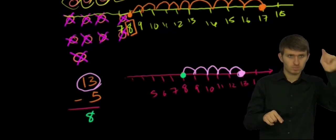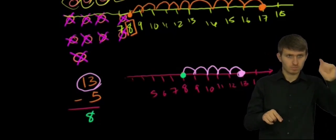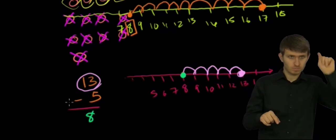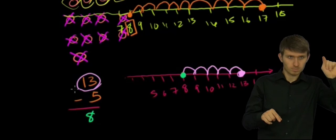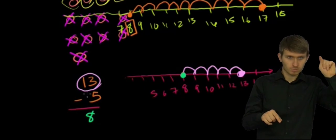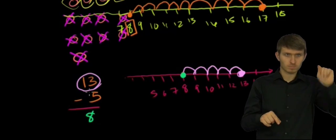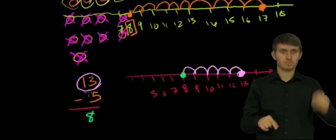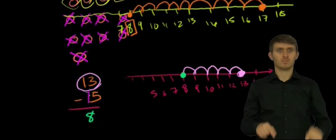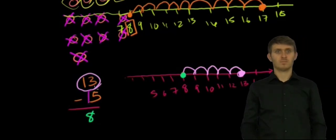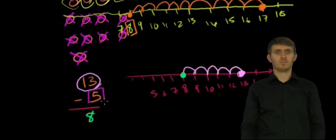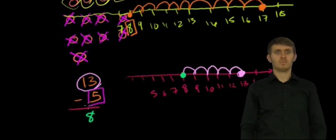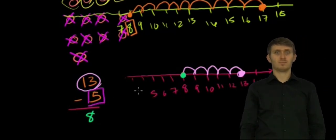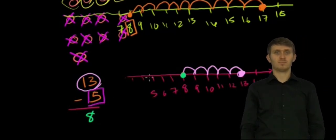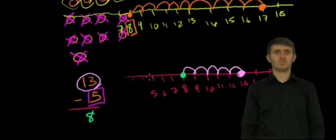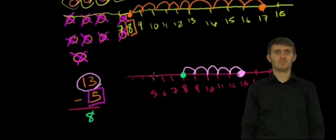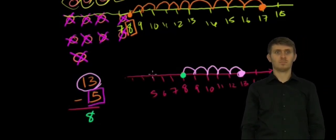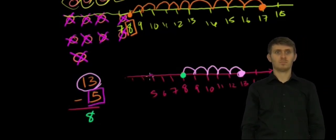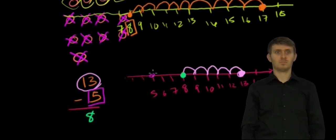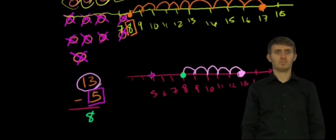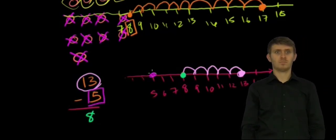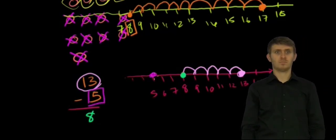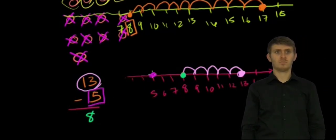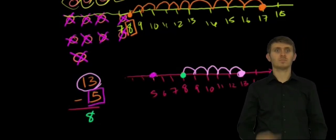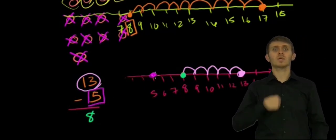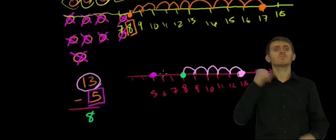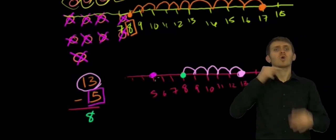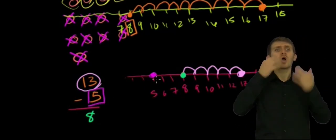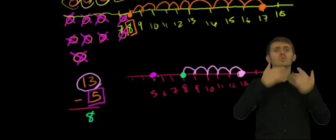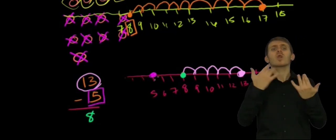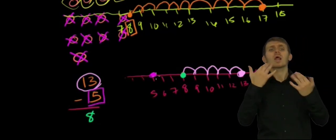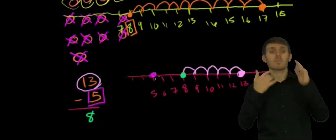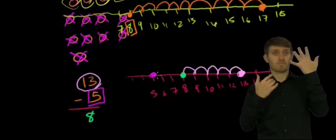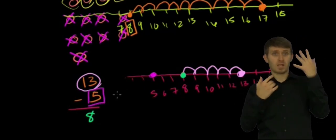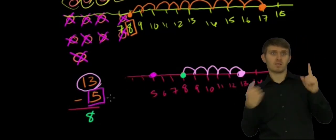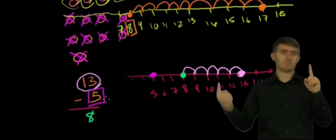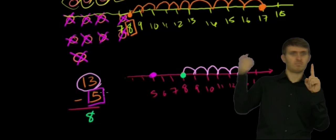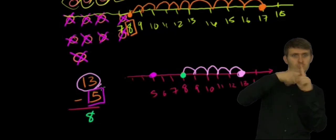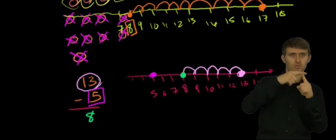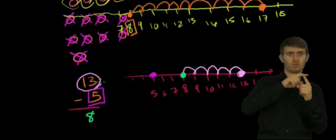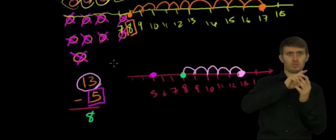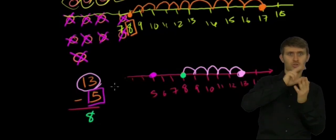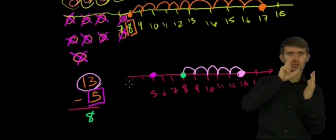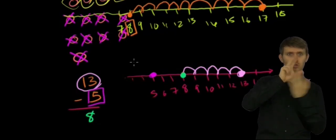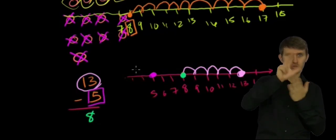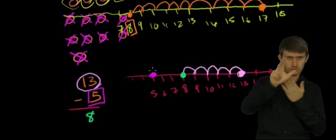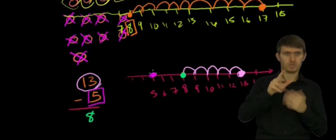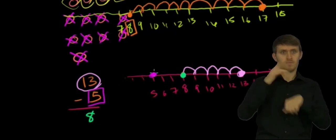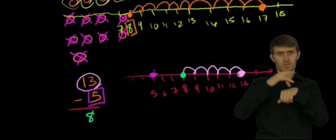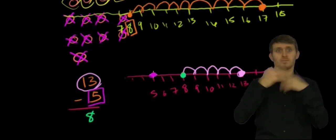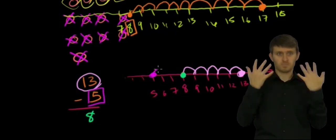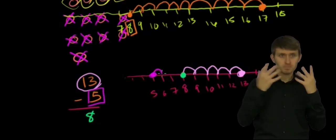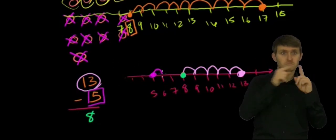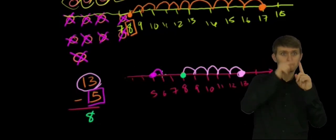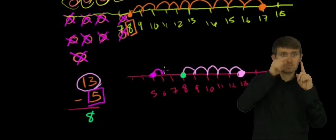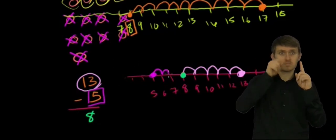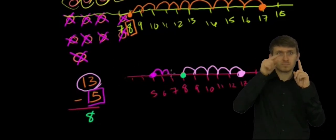5 is. I could say, look, this is 5. 5 is right here on my number line. What do I have to add to 5 to get to 13? So let's see, I